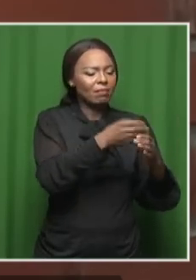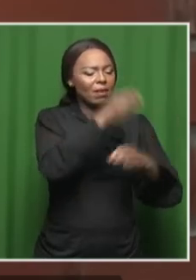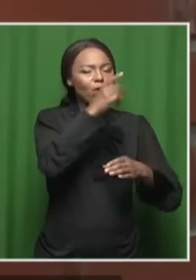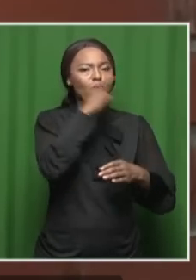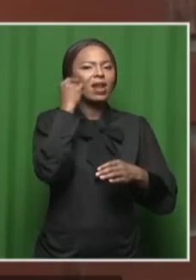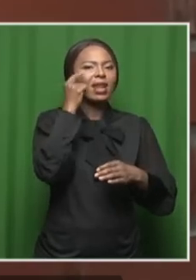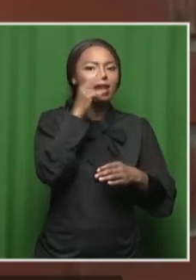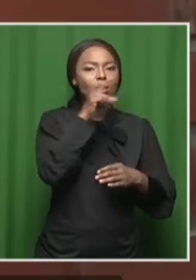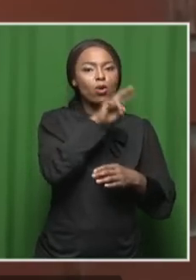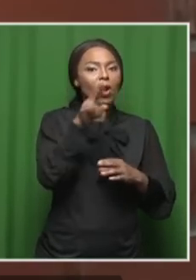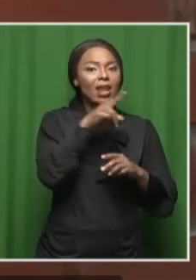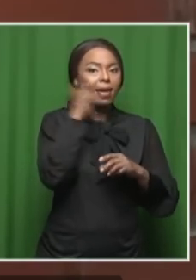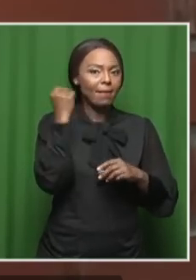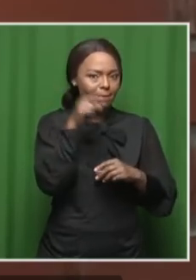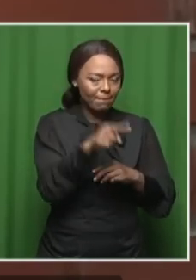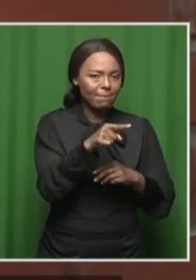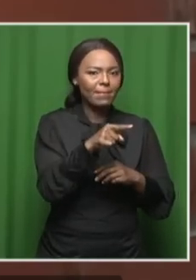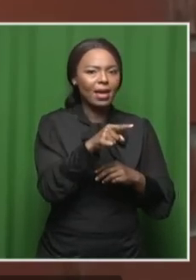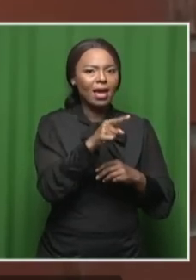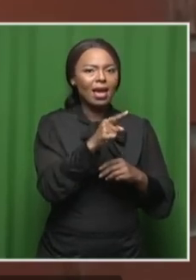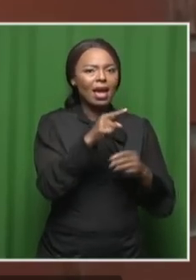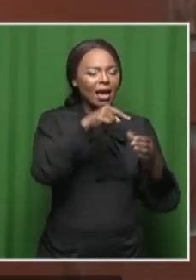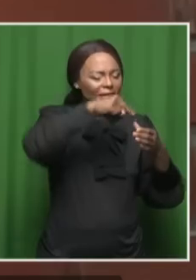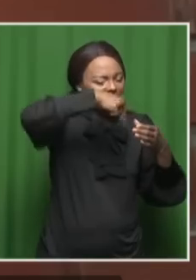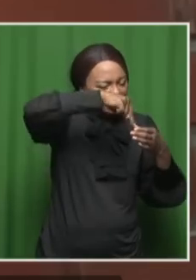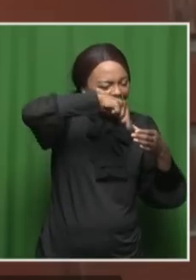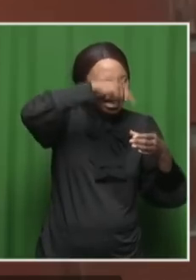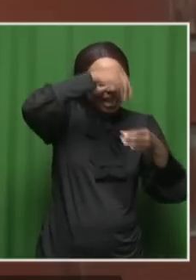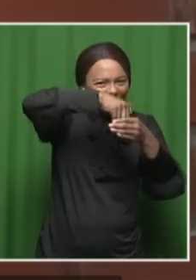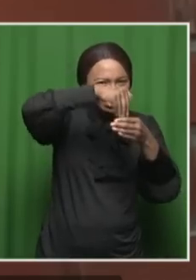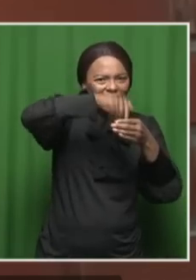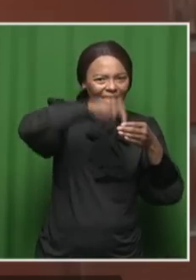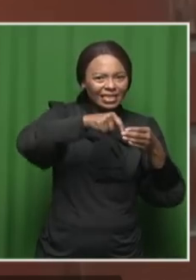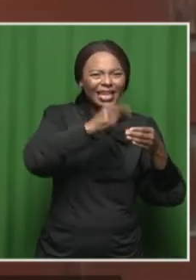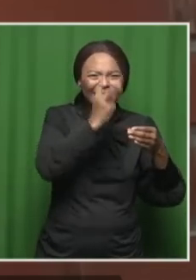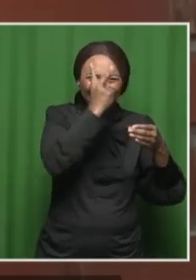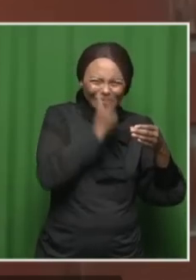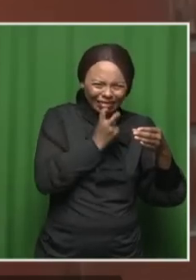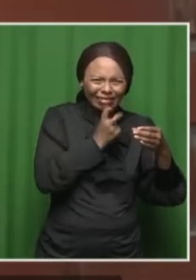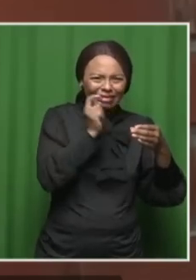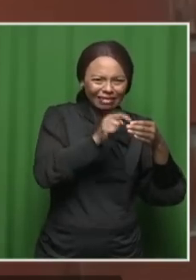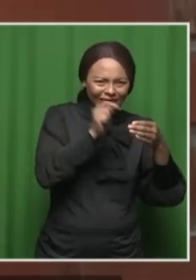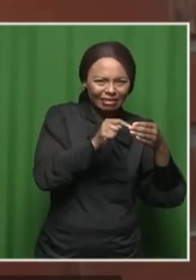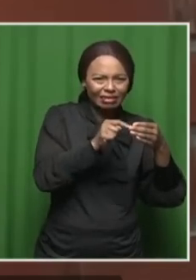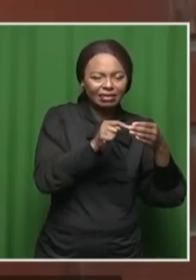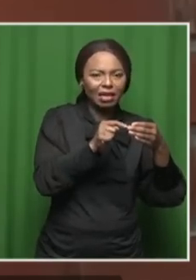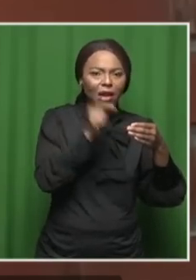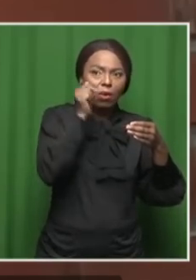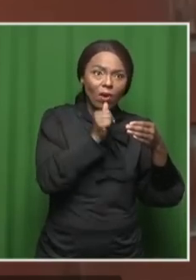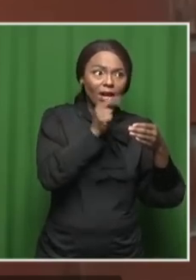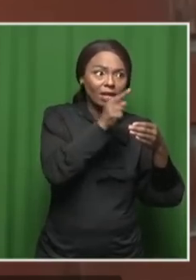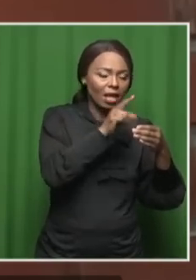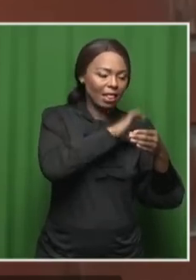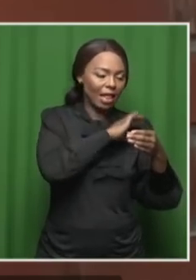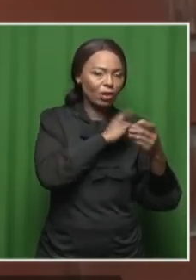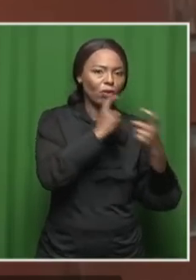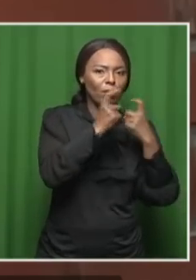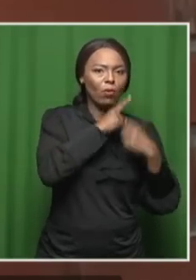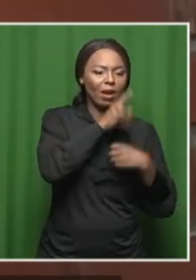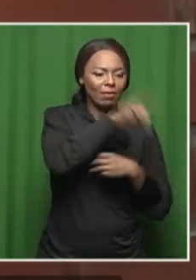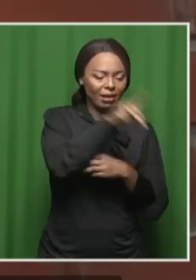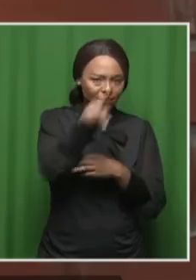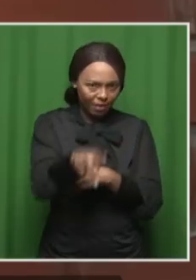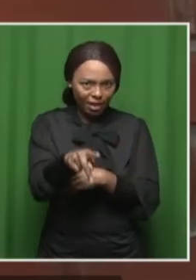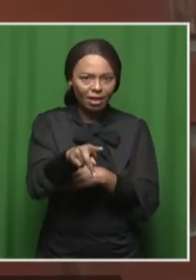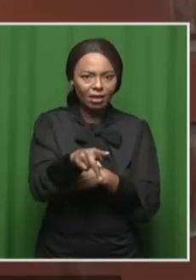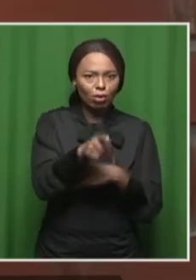had purchased actually was more darker than what they normally would get. And then when they complained, because Pick n Pay as a retailer,